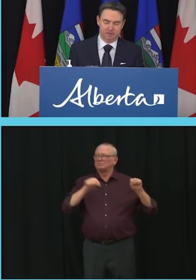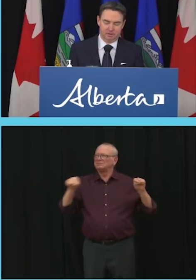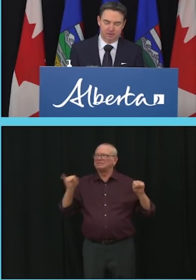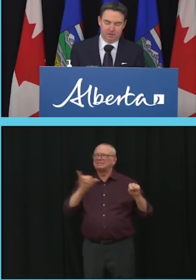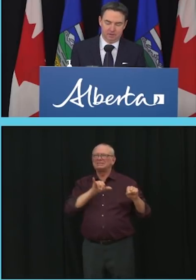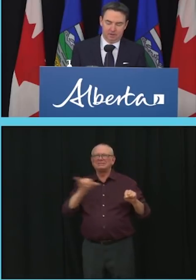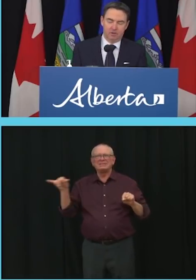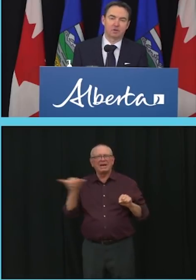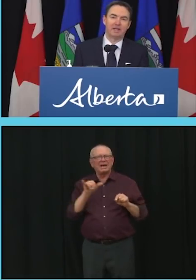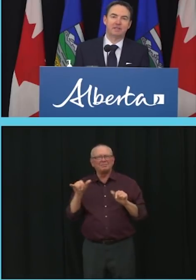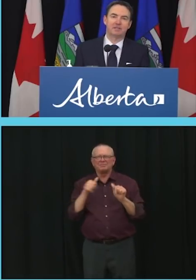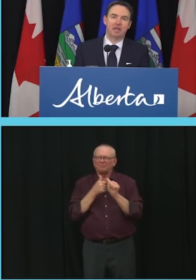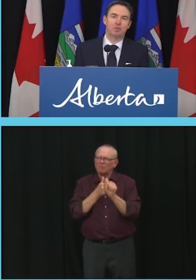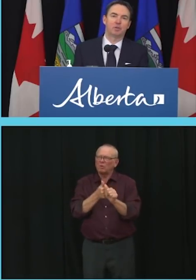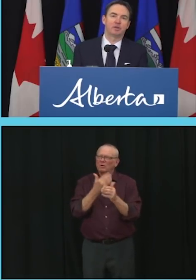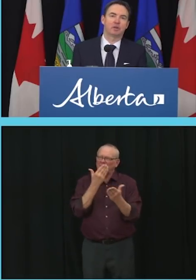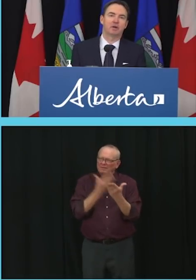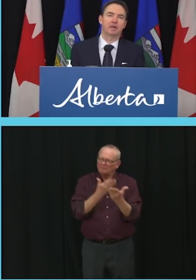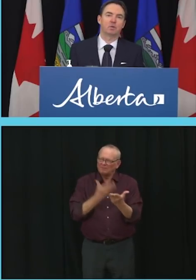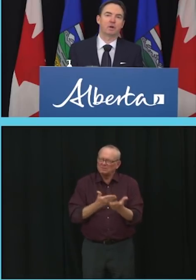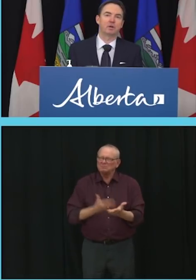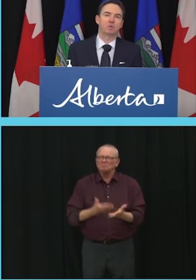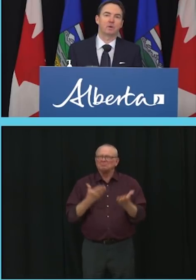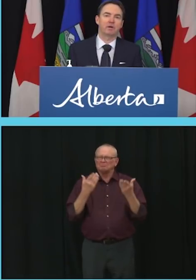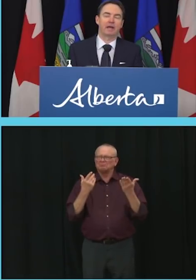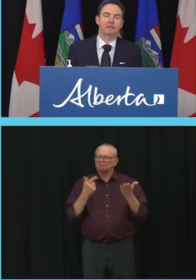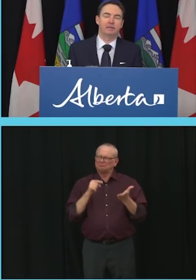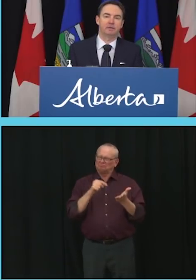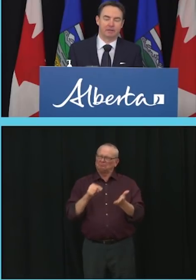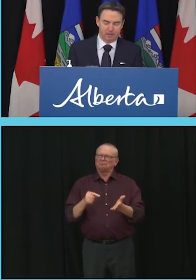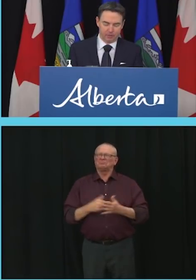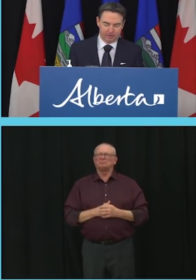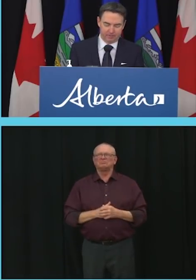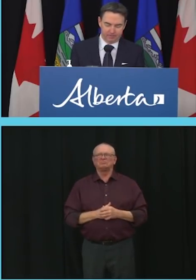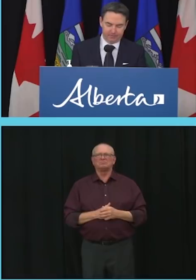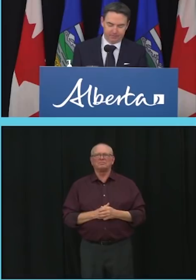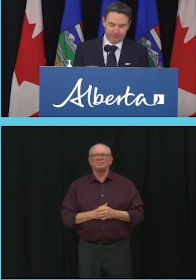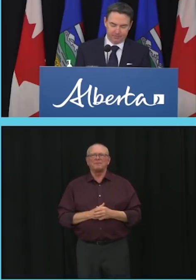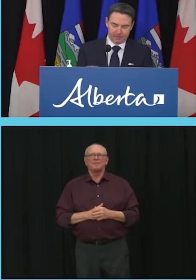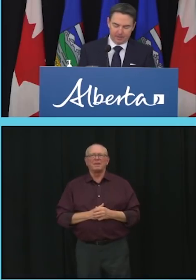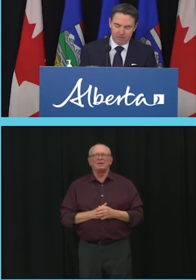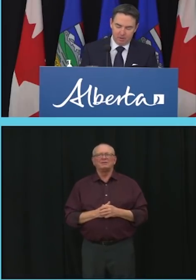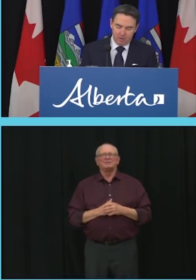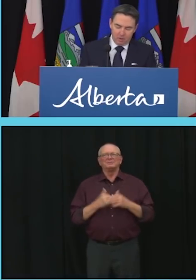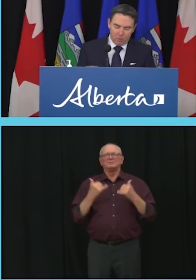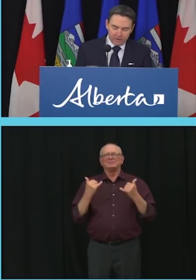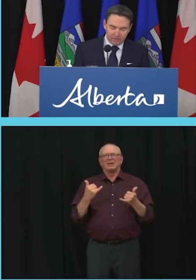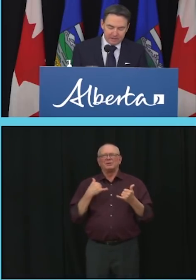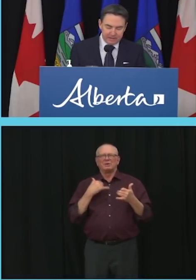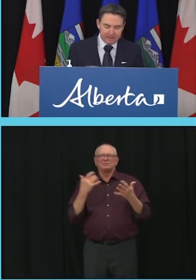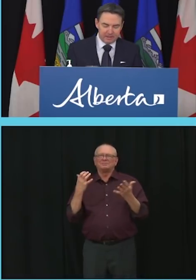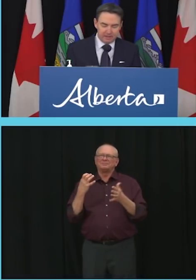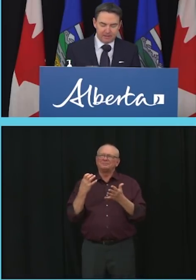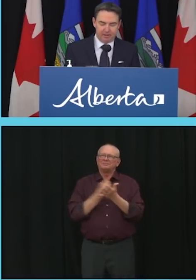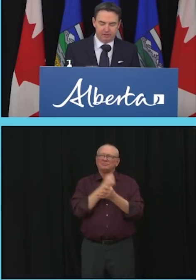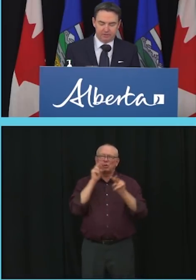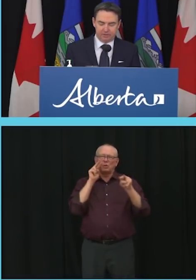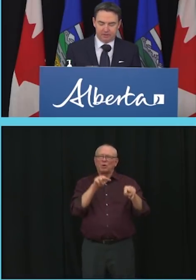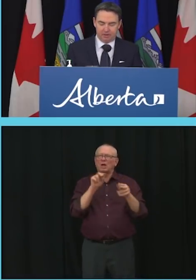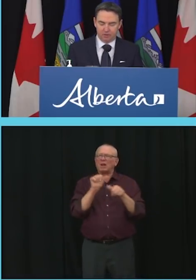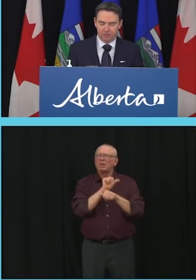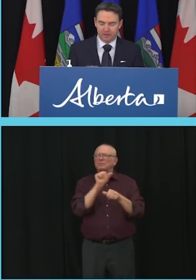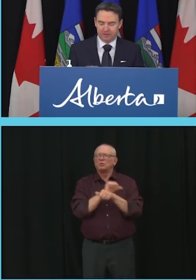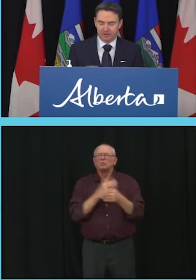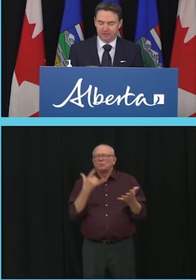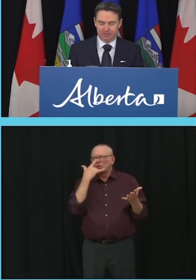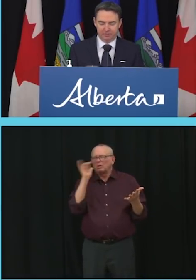evidence. So let's take a moment to look at where we're at here in Alberta. One of the leading indicators